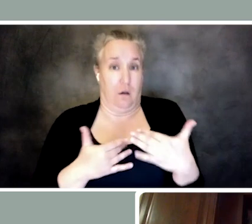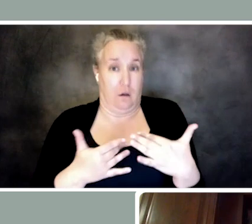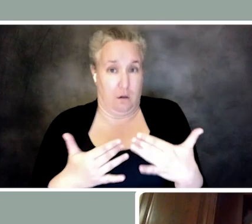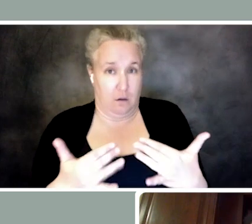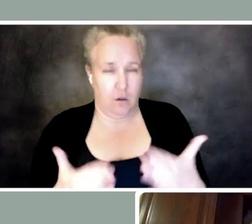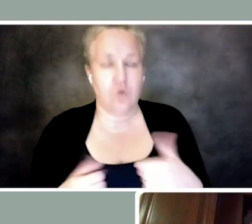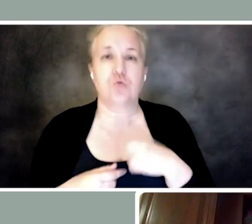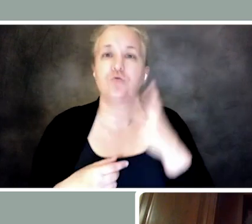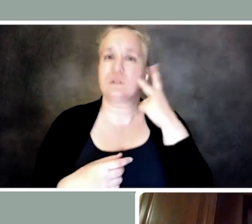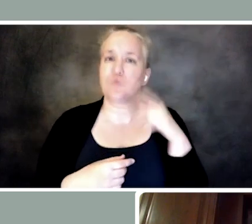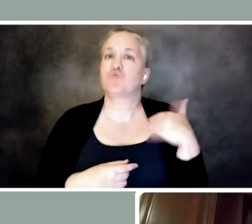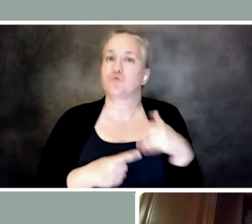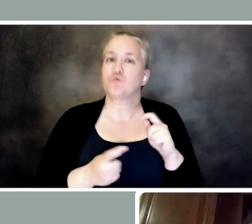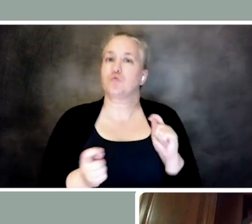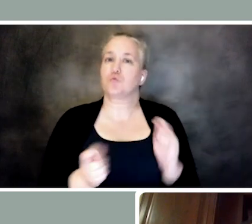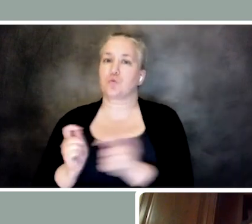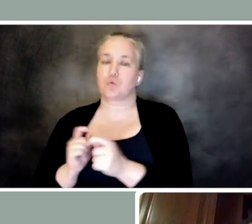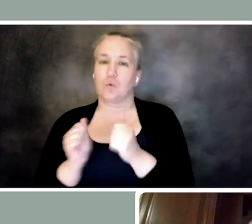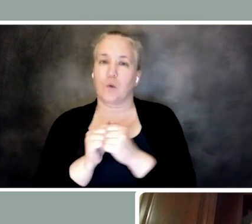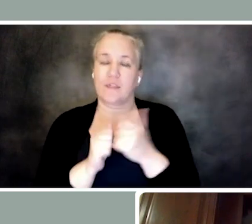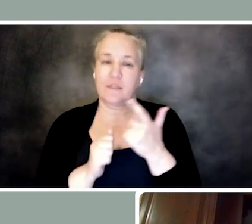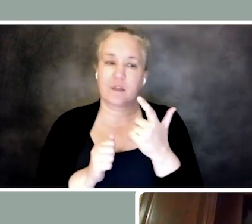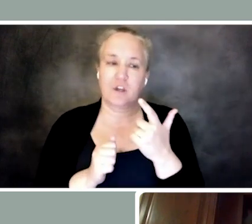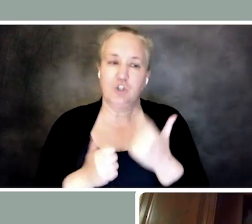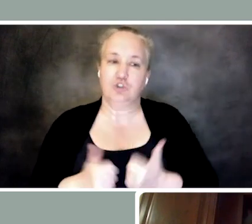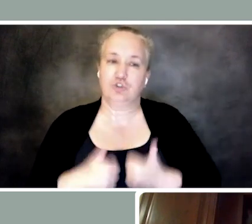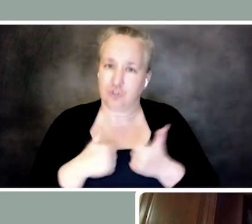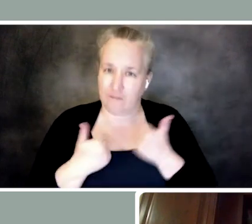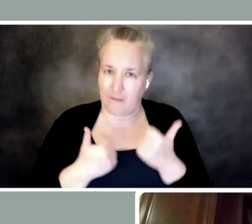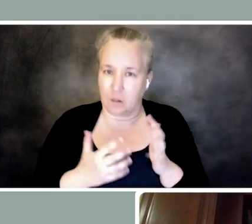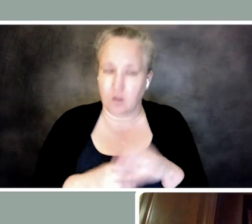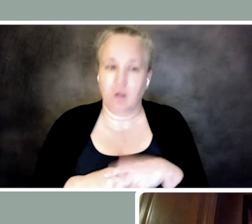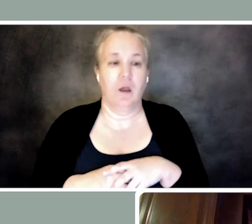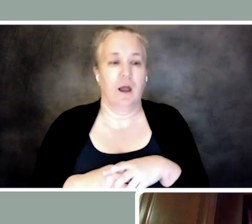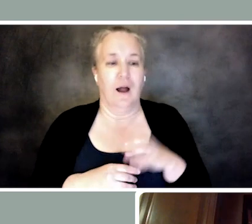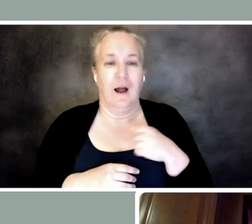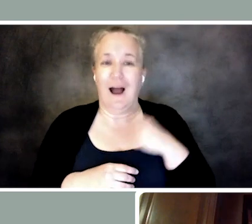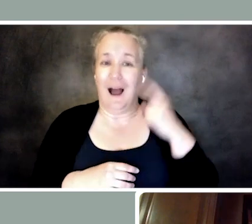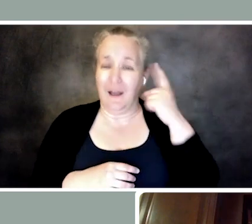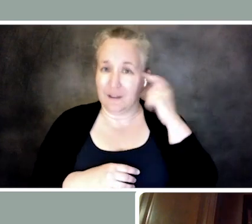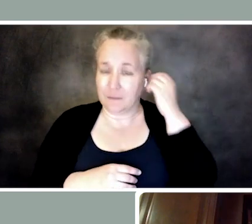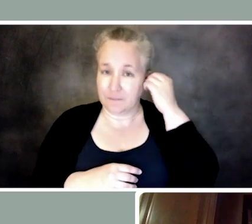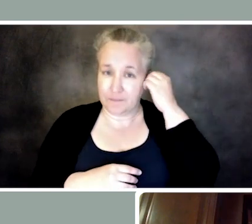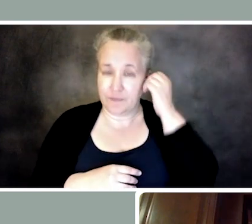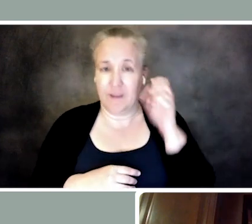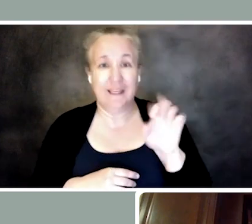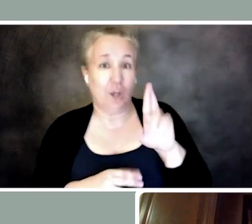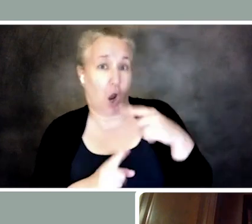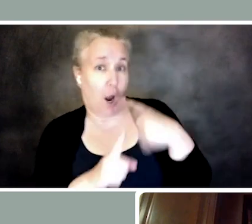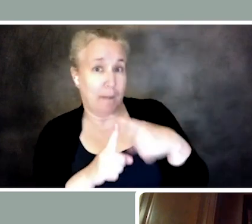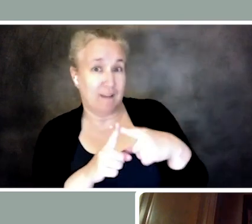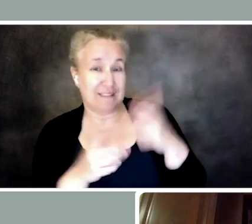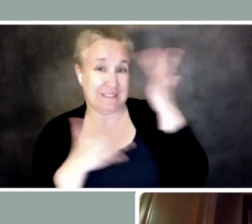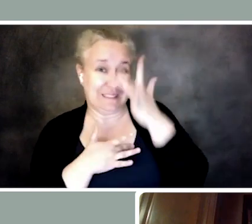pretty significant changes in the survival curves. I think ER positive disease is not a single entity.